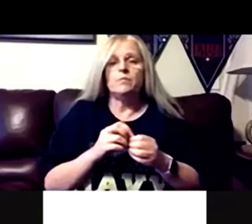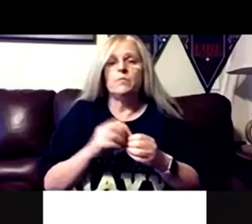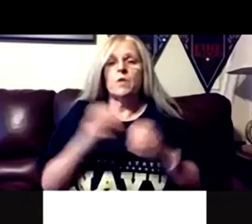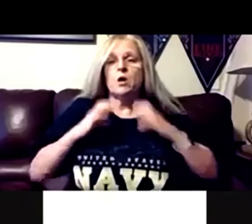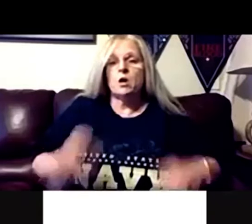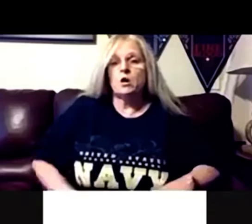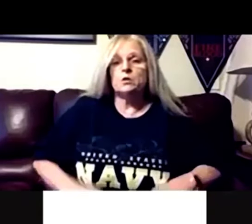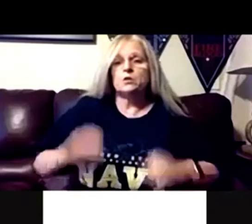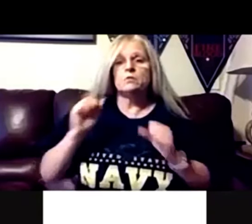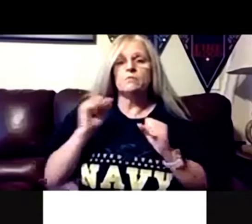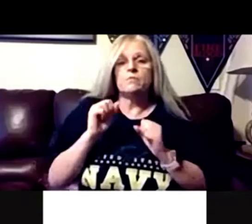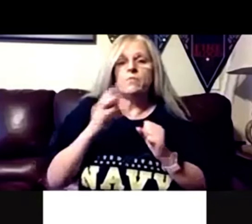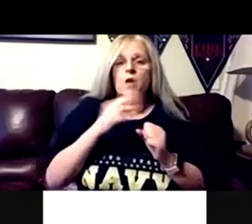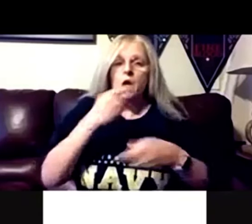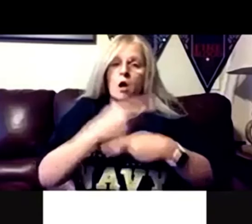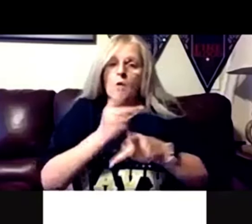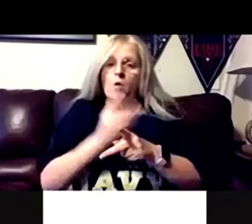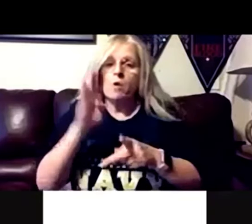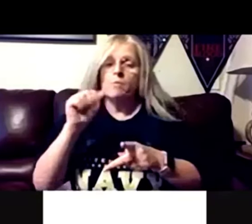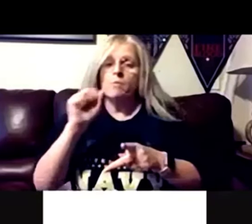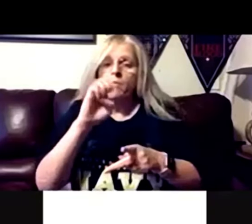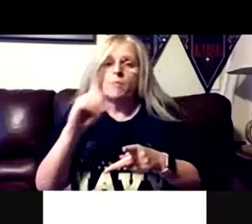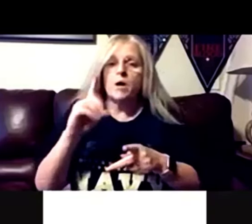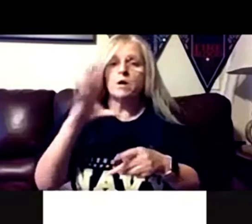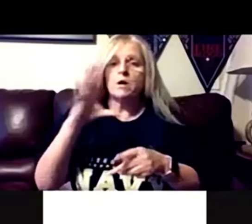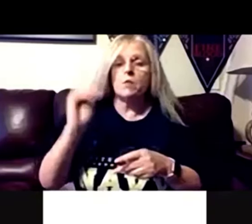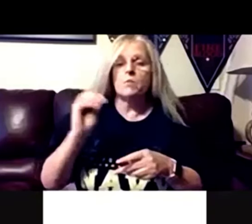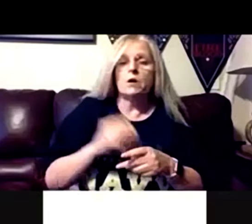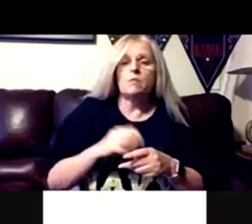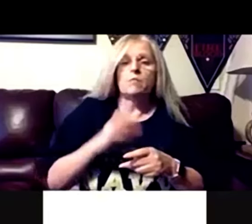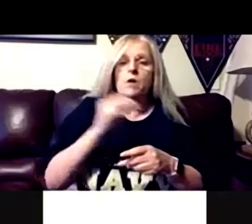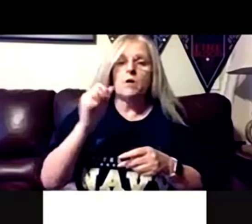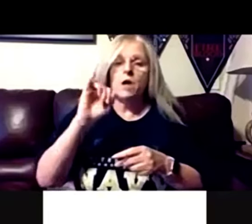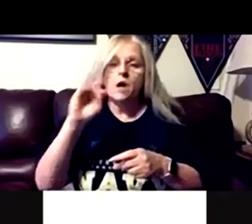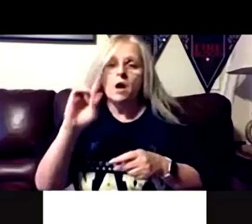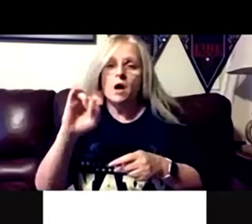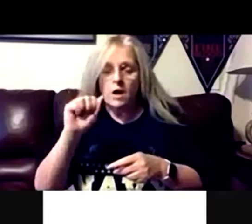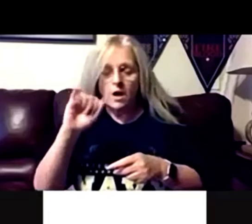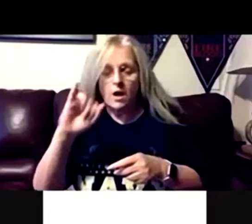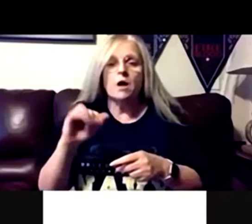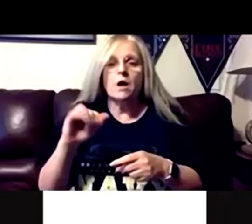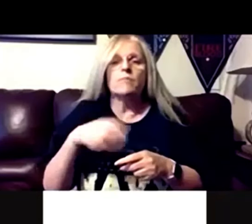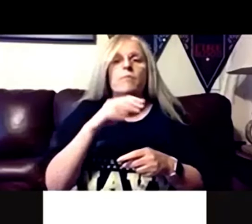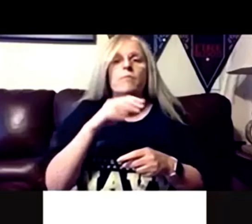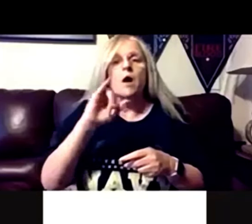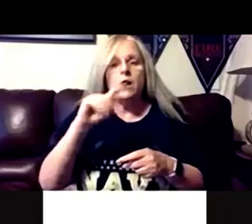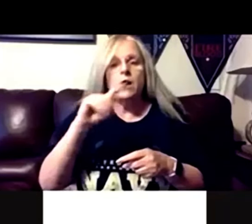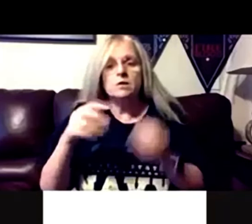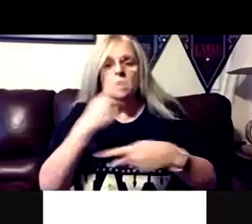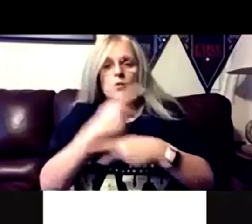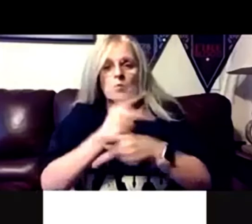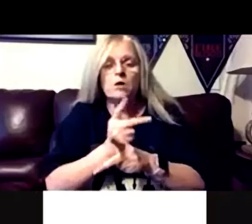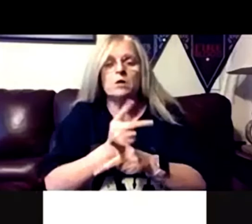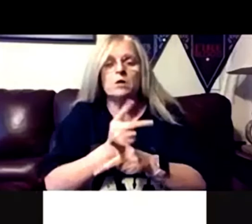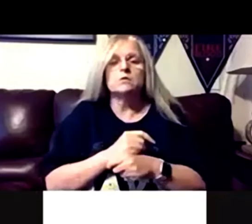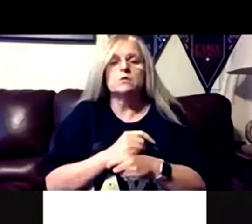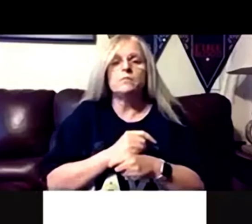customer and product-based company. And the AI and the IT products are the